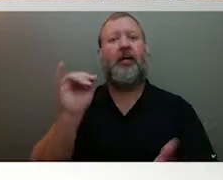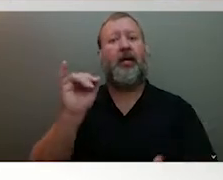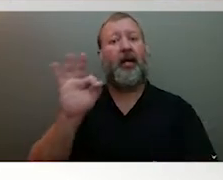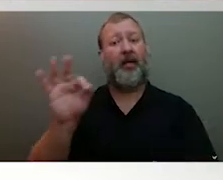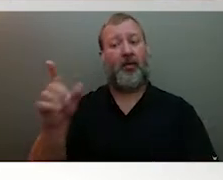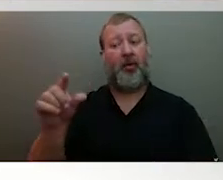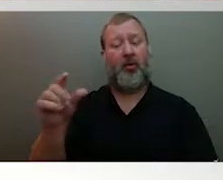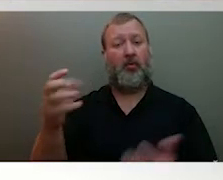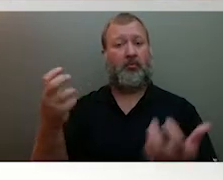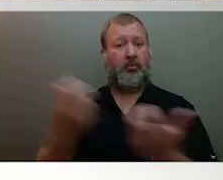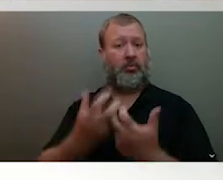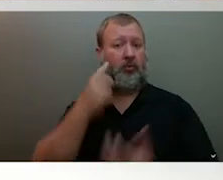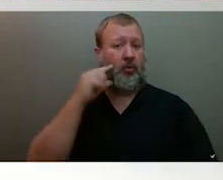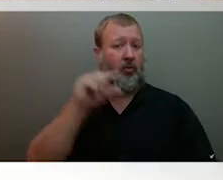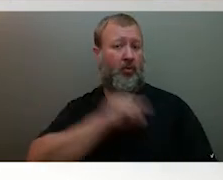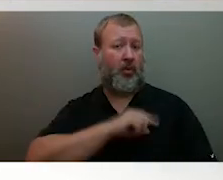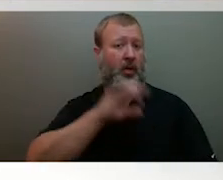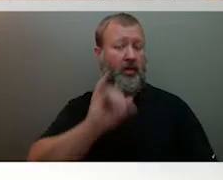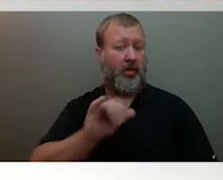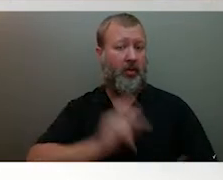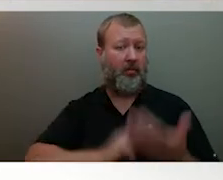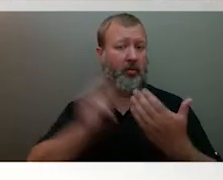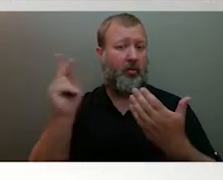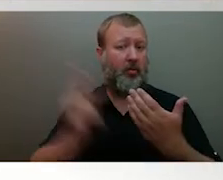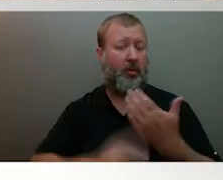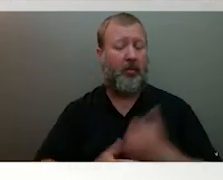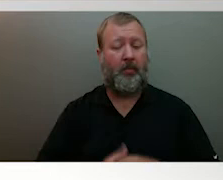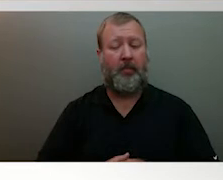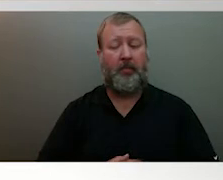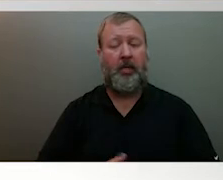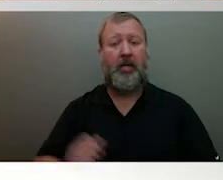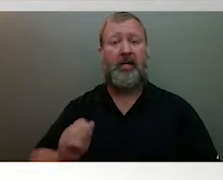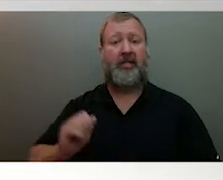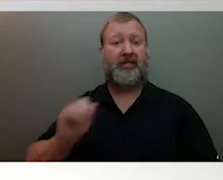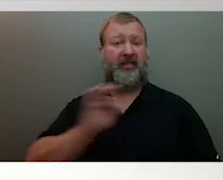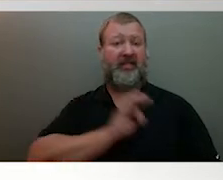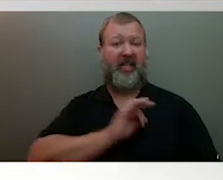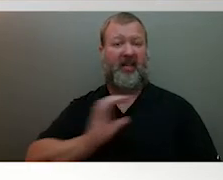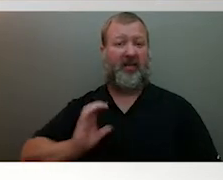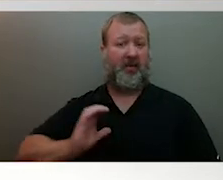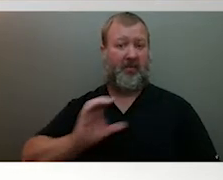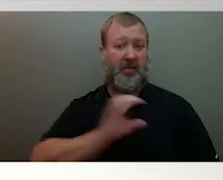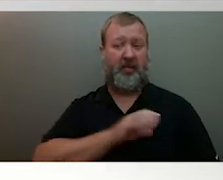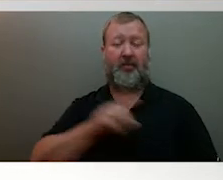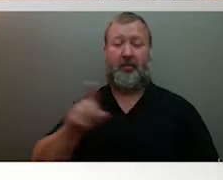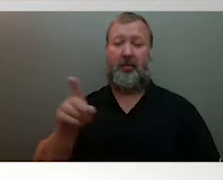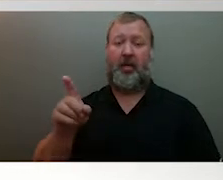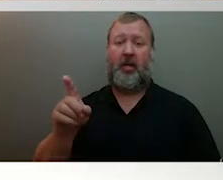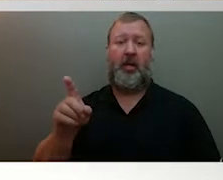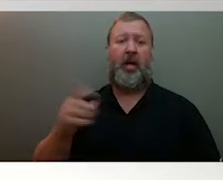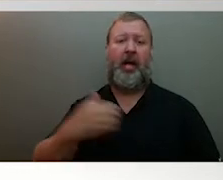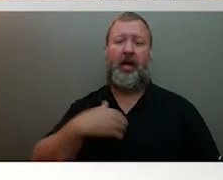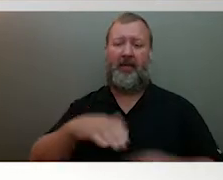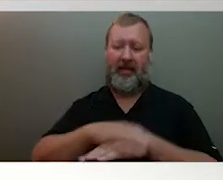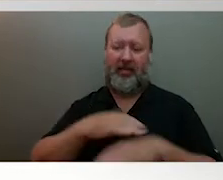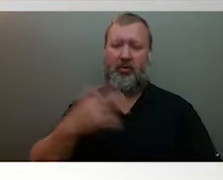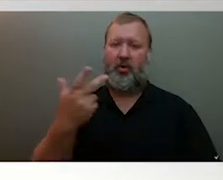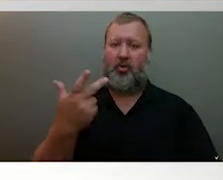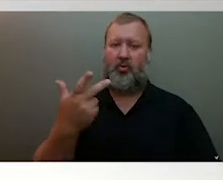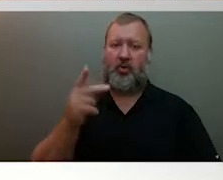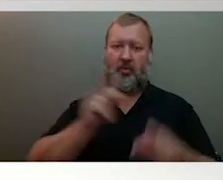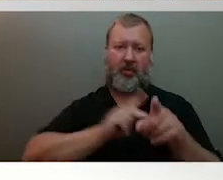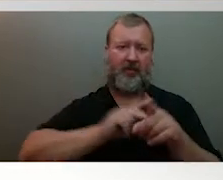meet eligibility for the hospital homebound program. The staffing committee is composed of a minimum of 3